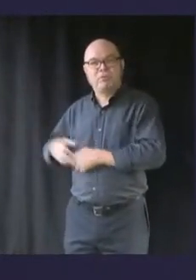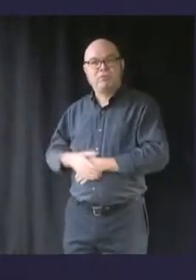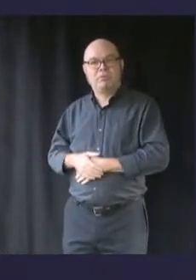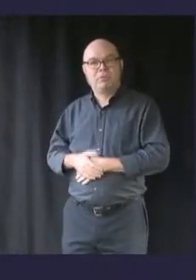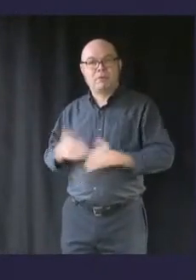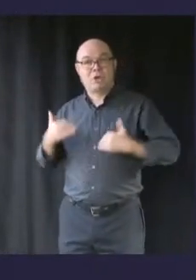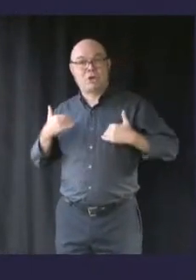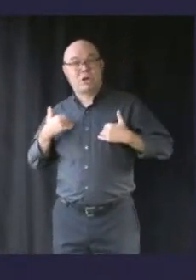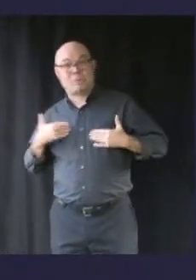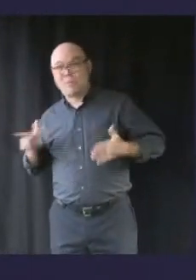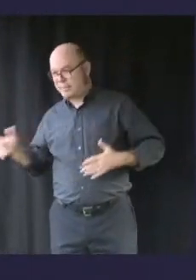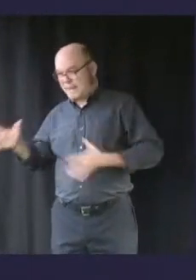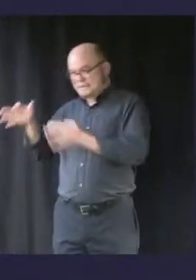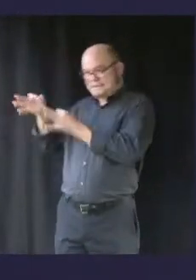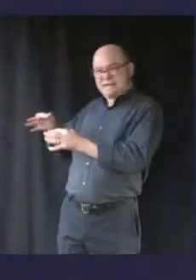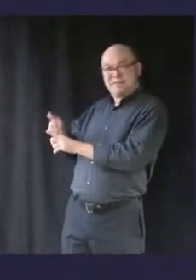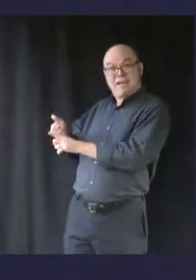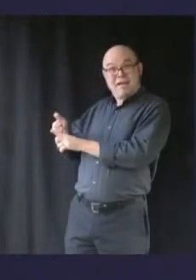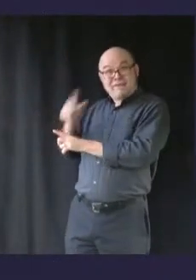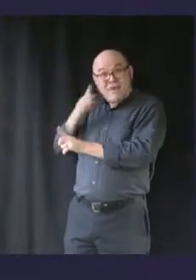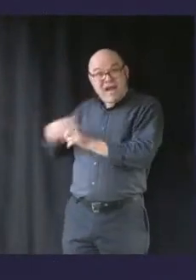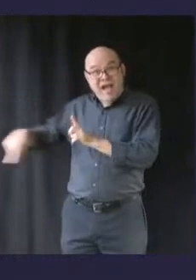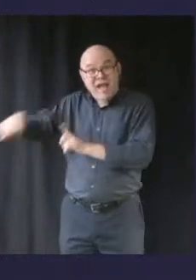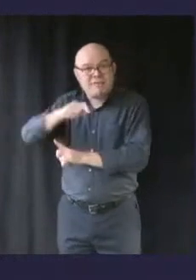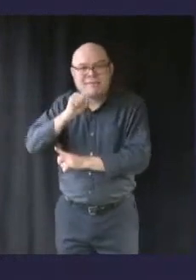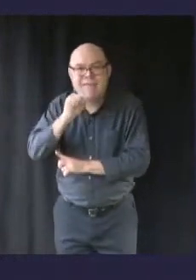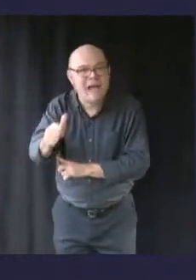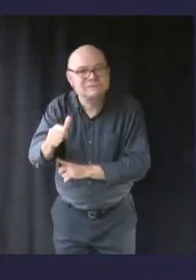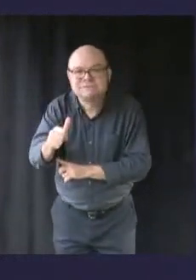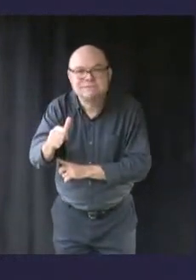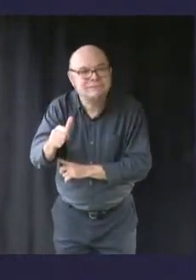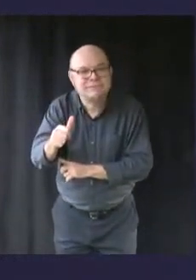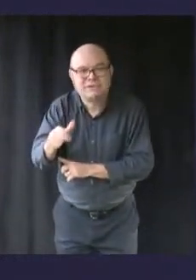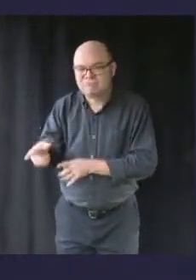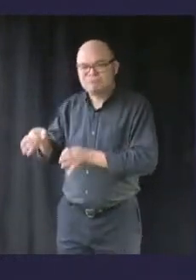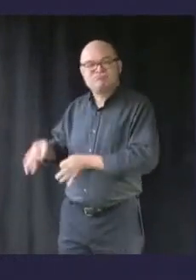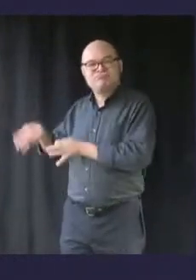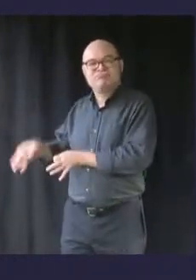around the world today, we cannot say that the specter of atrocity is behind us.